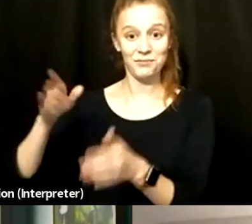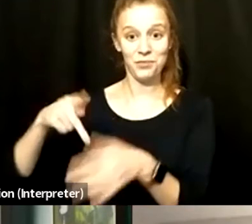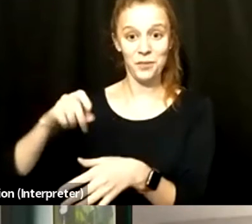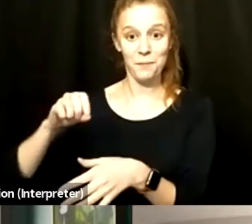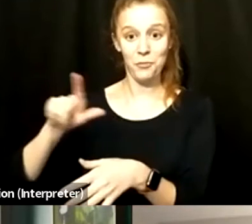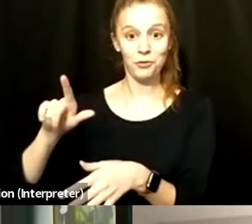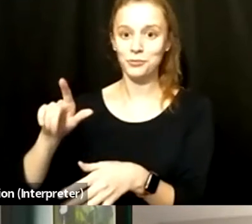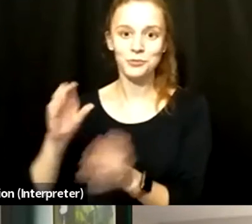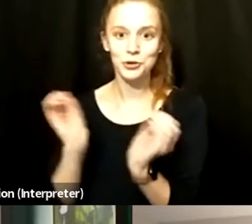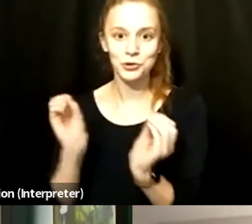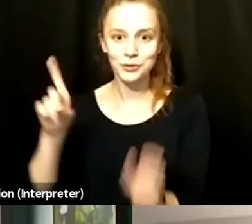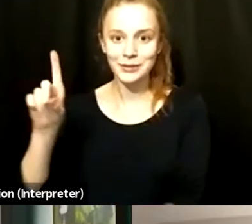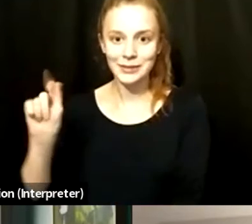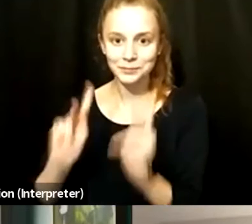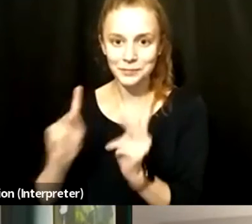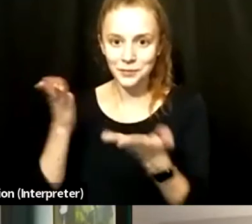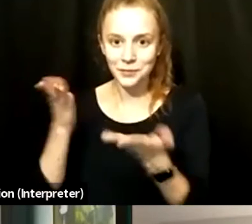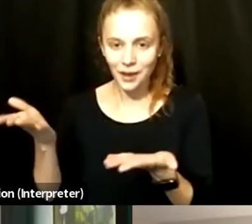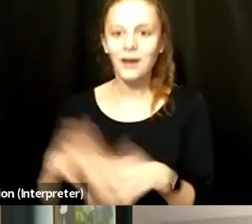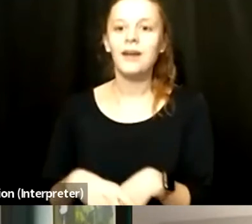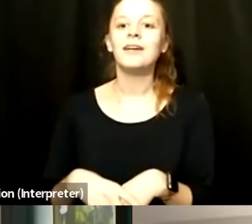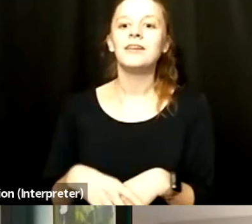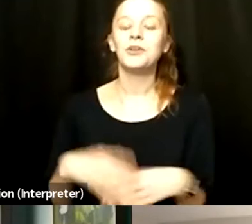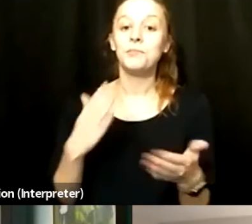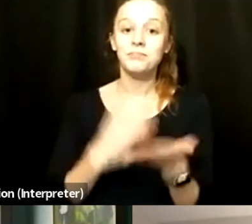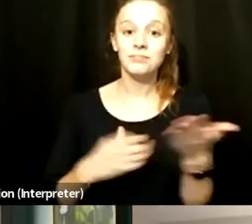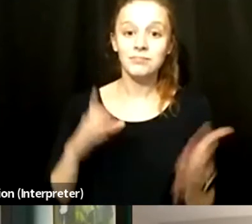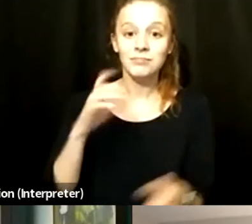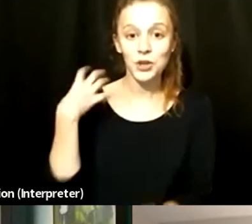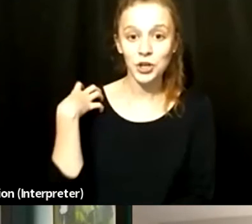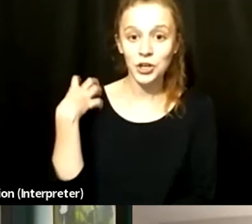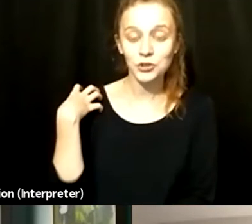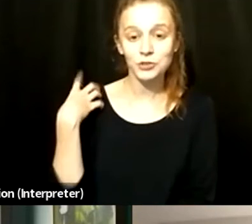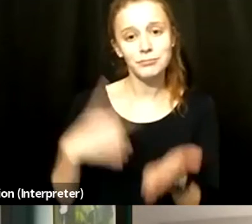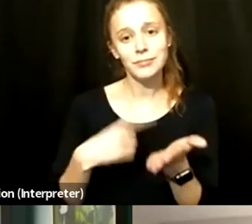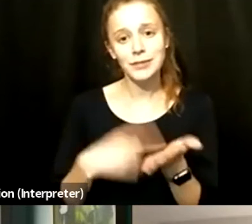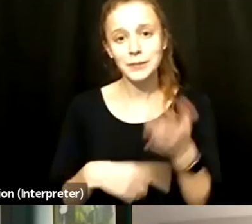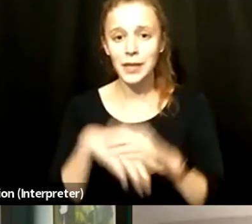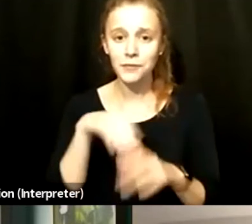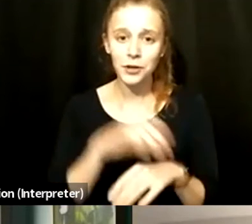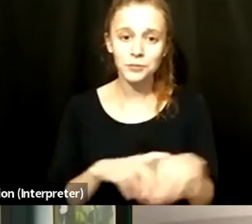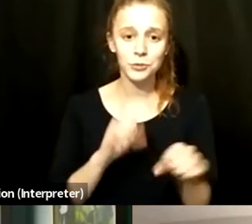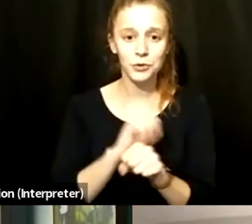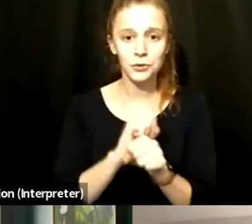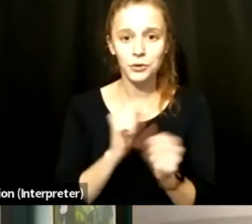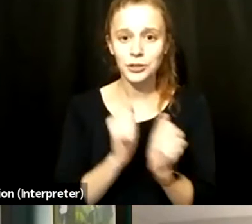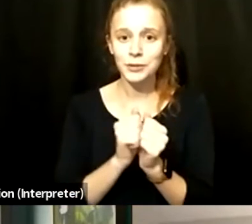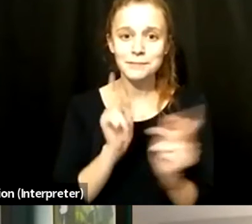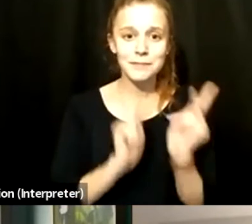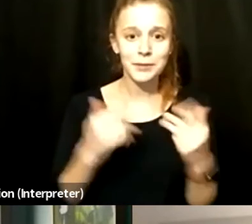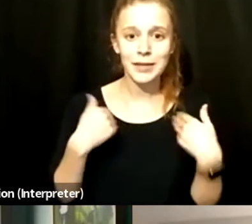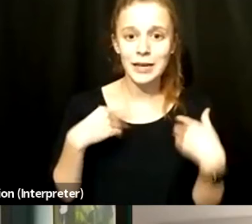is important. Coaches that at least are comfortable working with people with disabilities, and that includes understanding our